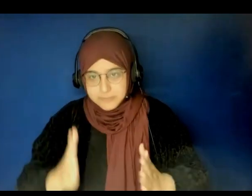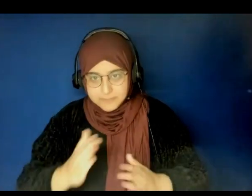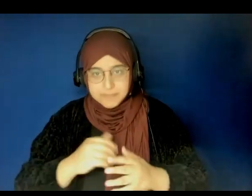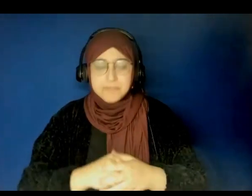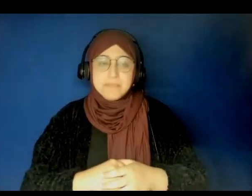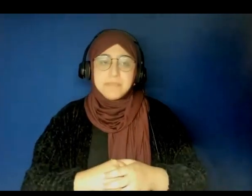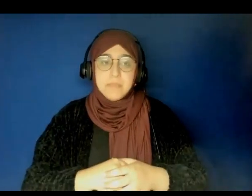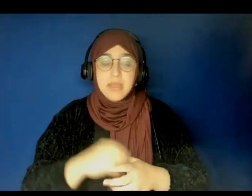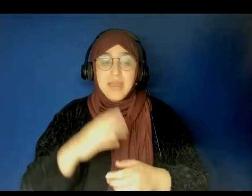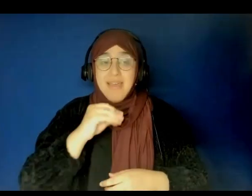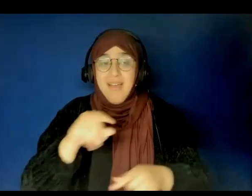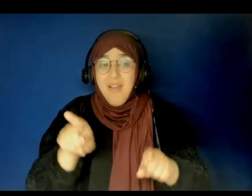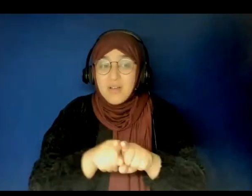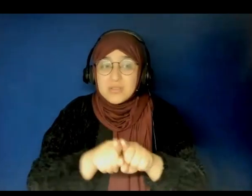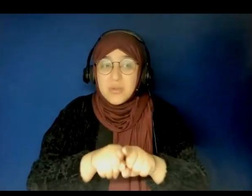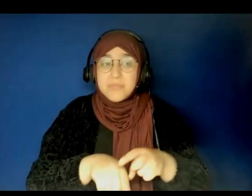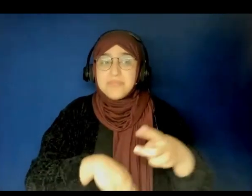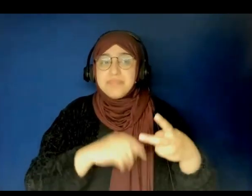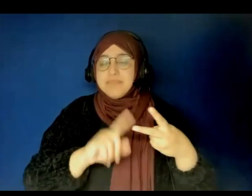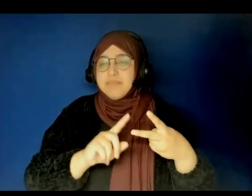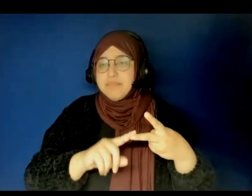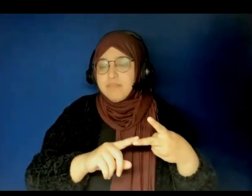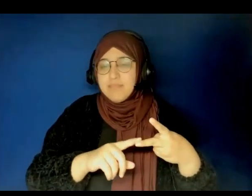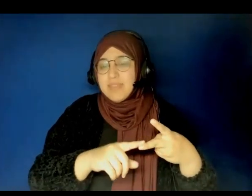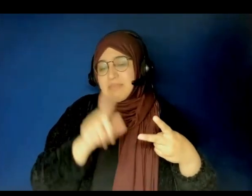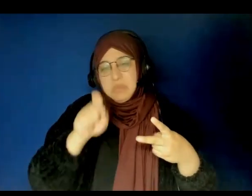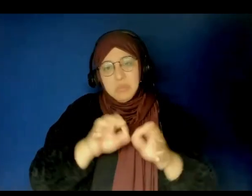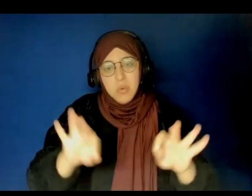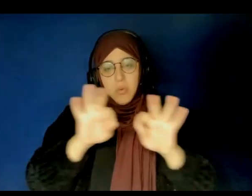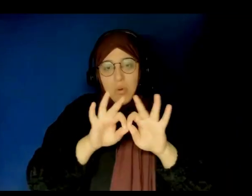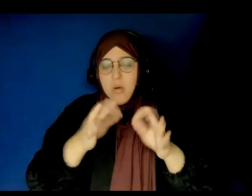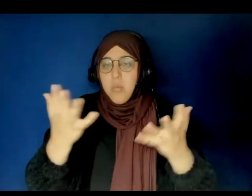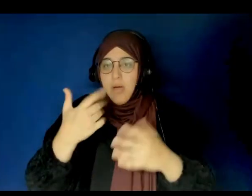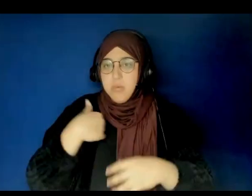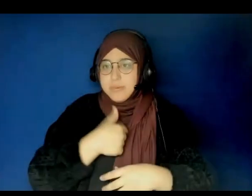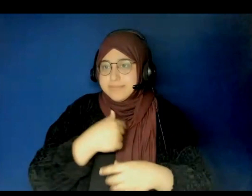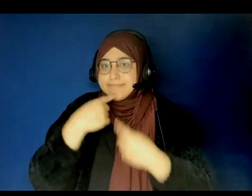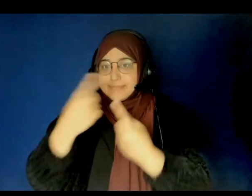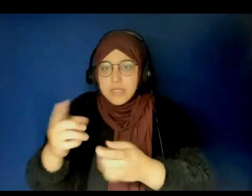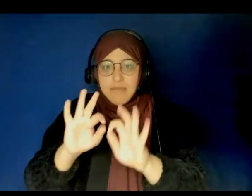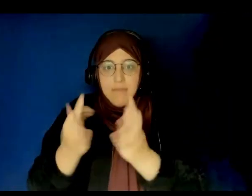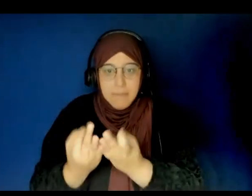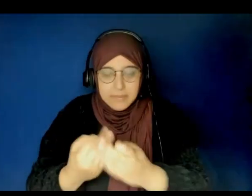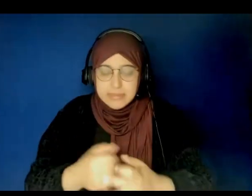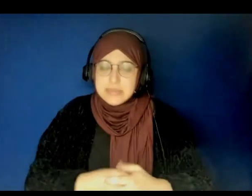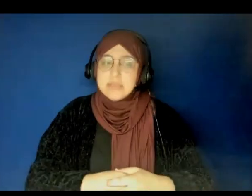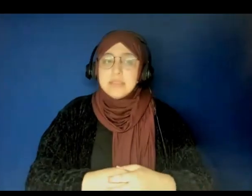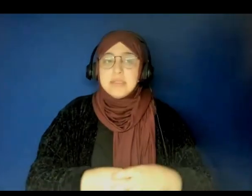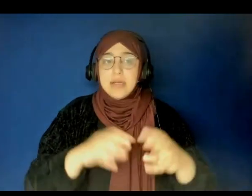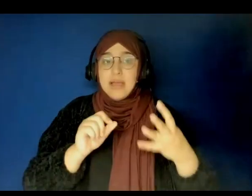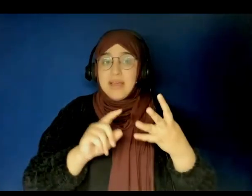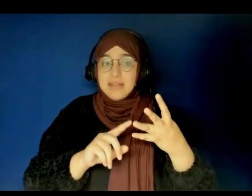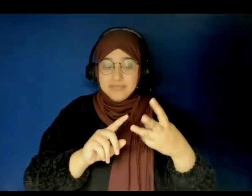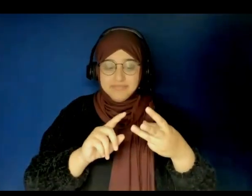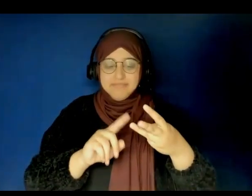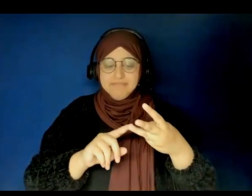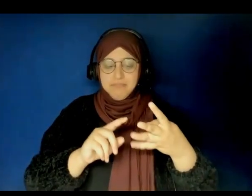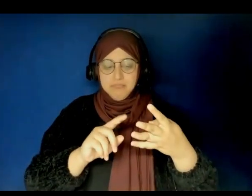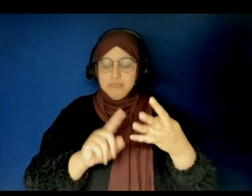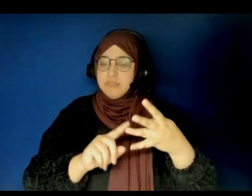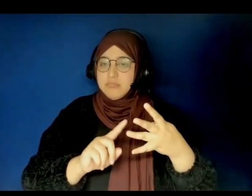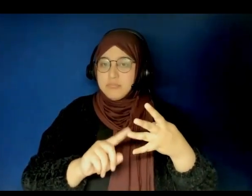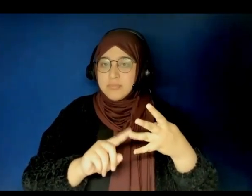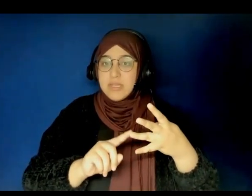our advice to our family, is important. Advanced medical directives, where when we are not dead yet, but